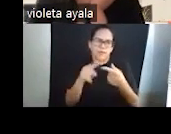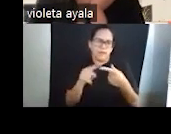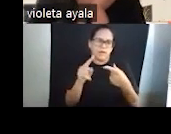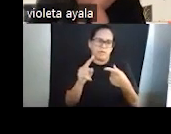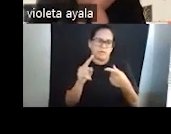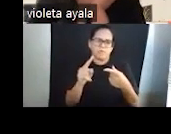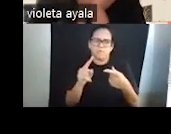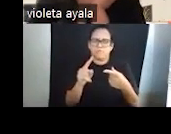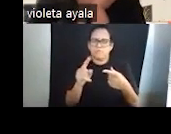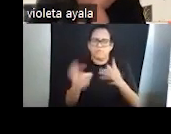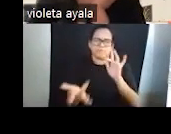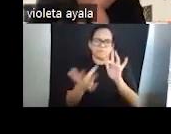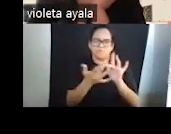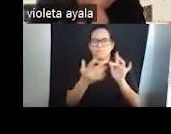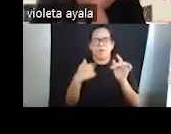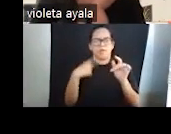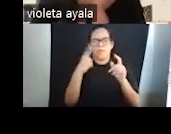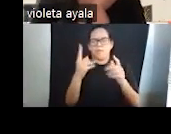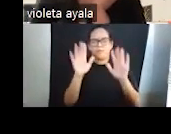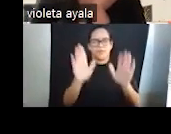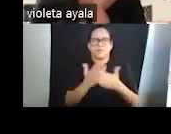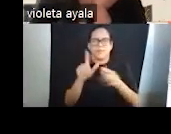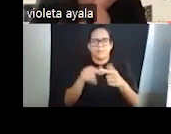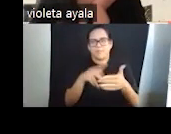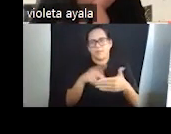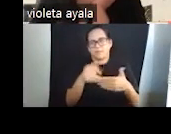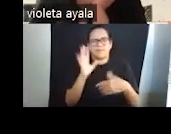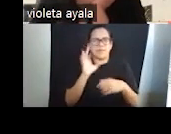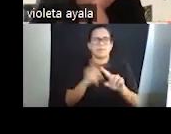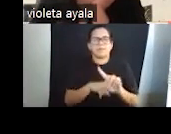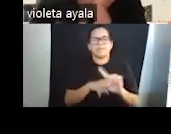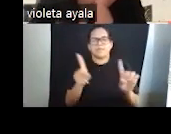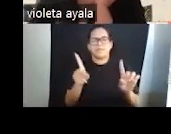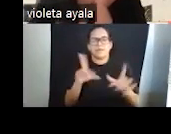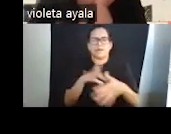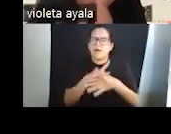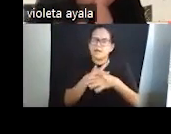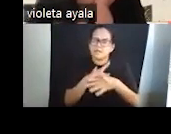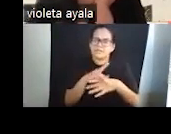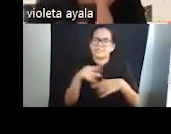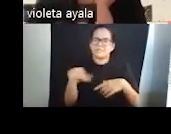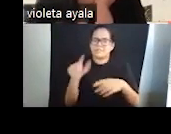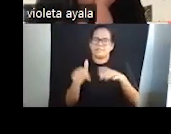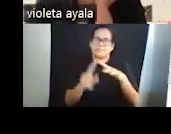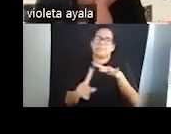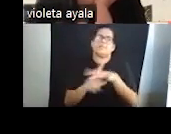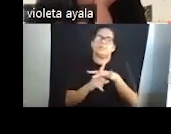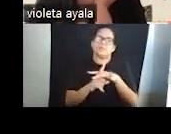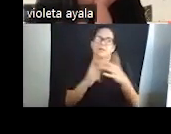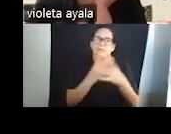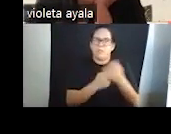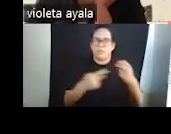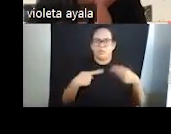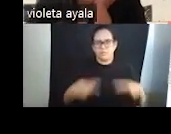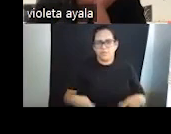Las Ouichas. And one of the fascinating things about that project, it sounds like the different, you know, context in which it exists, you know, both as a kind of physical